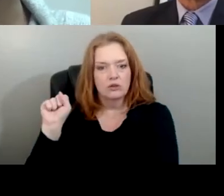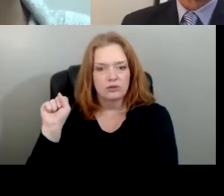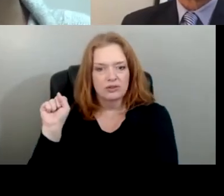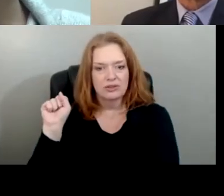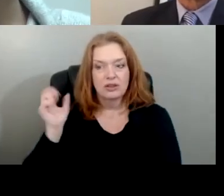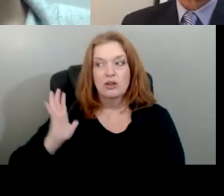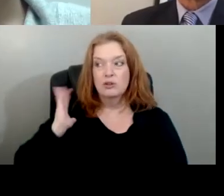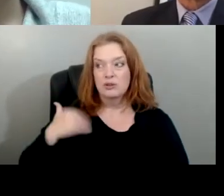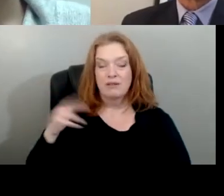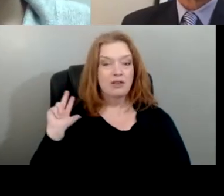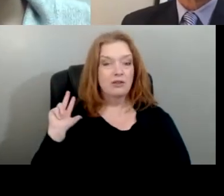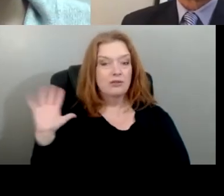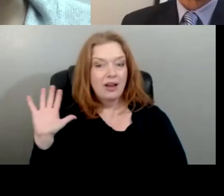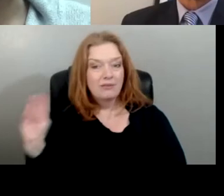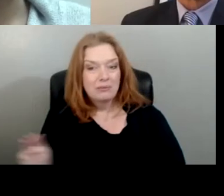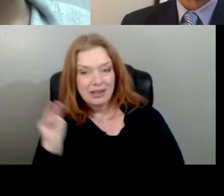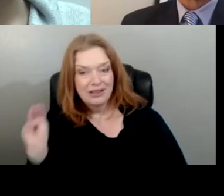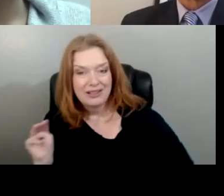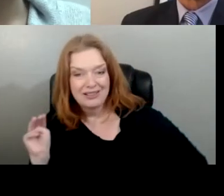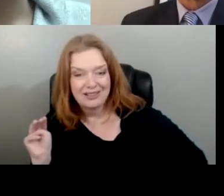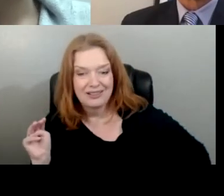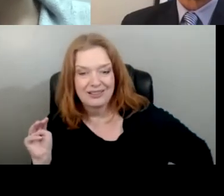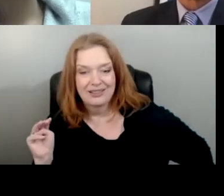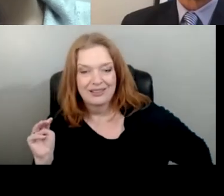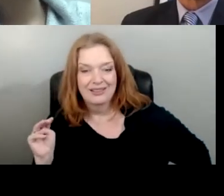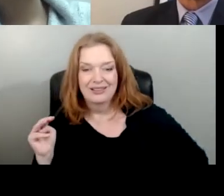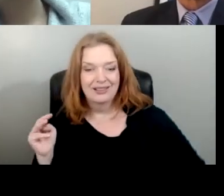35 million. So like there is just this huge